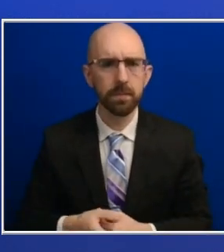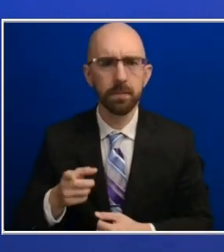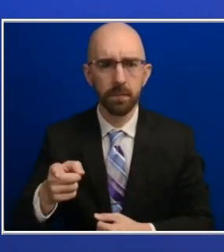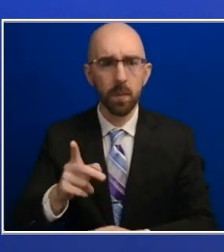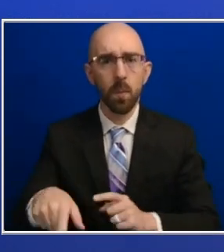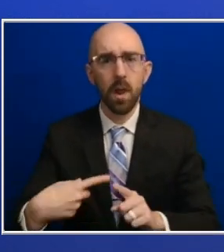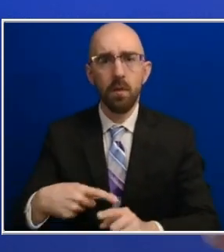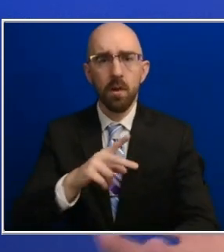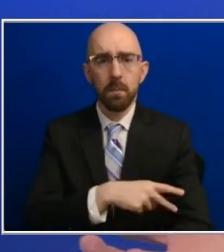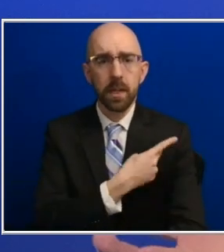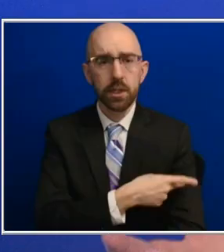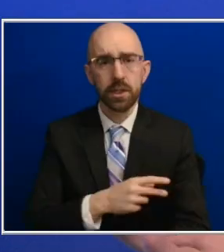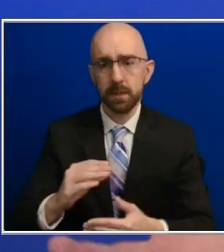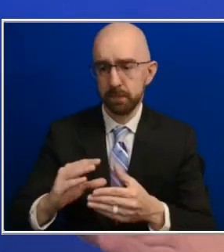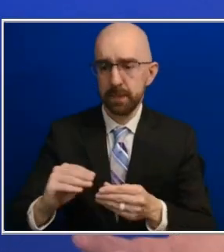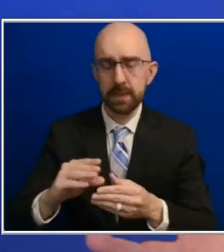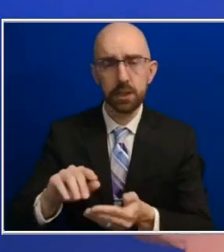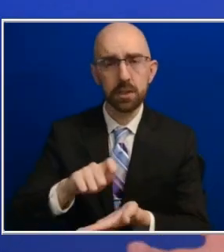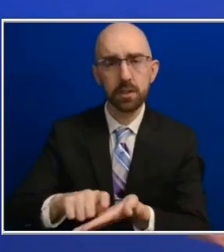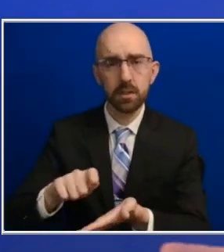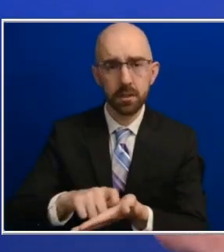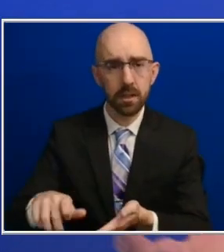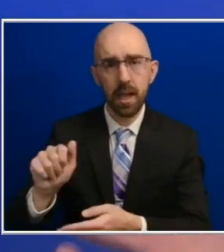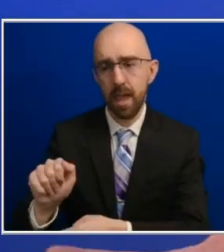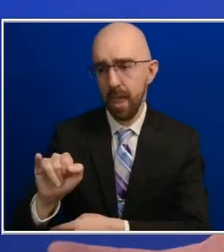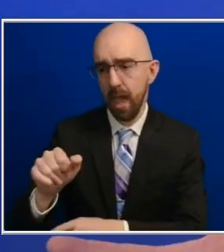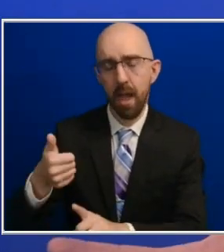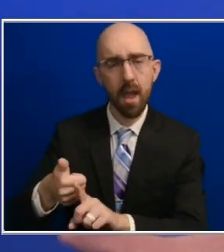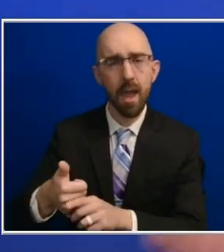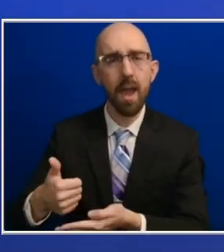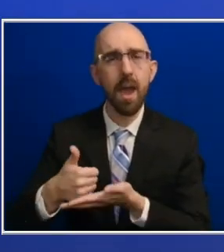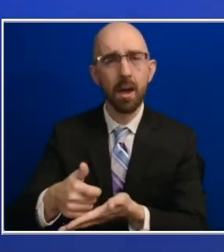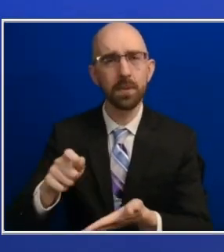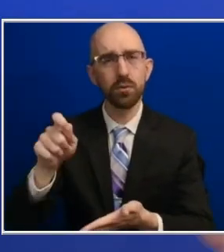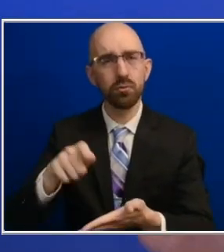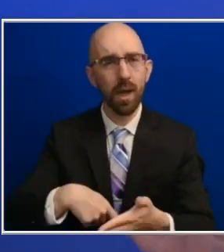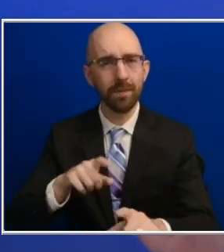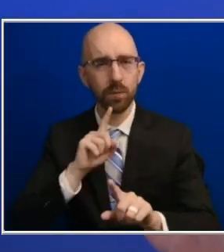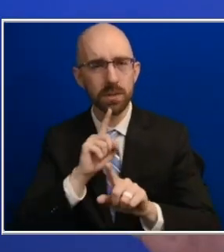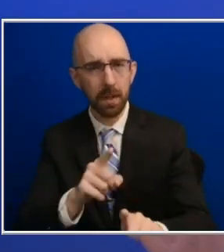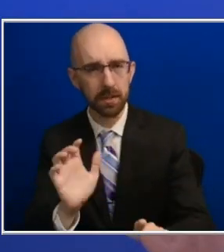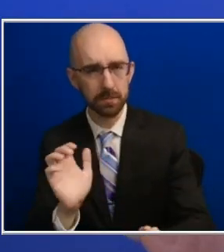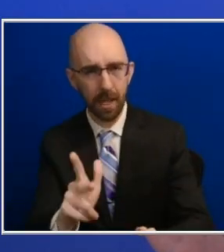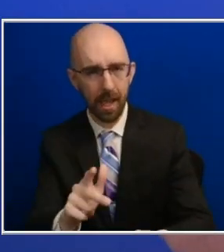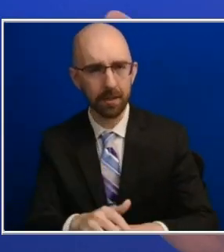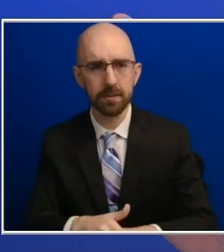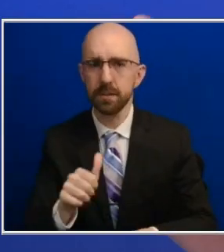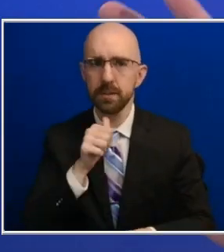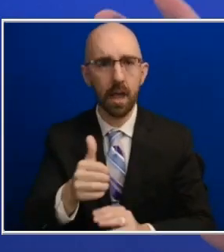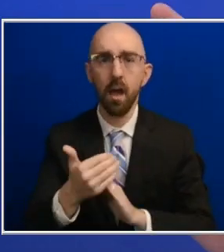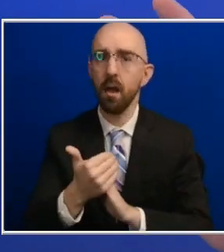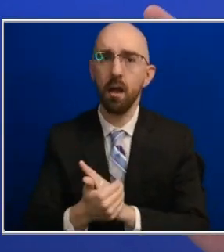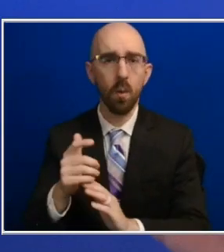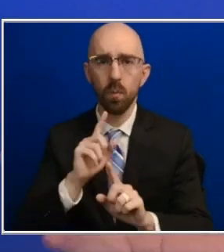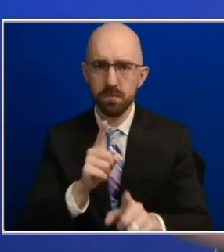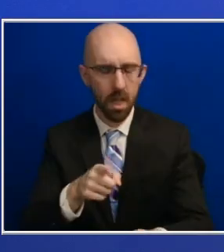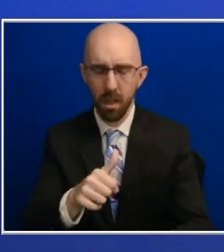in messages, the AI helps them draft a response. It is not an auto reply. You're not getting an auto reply right back